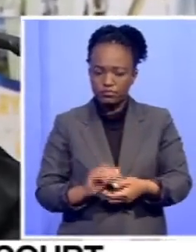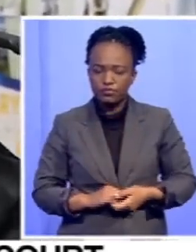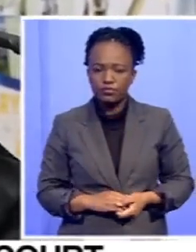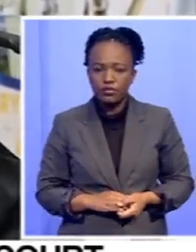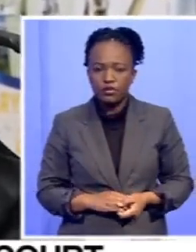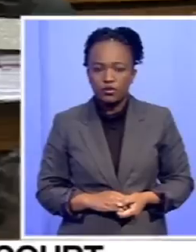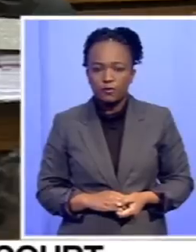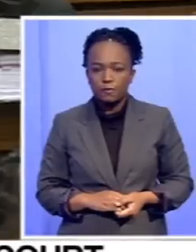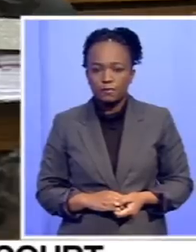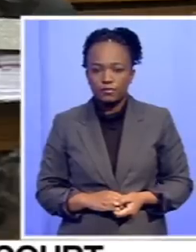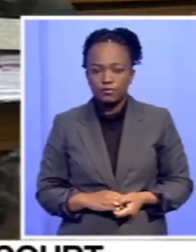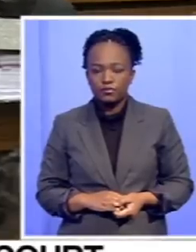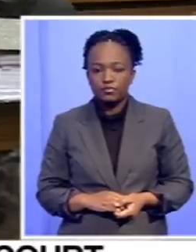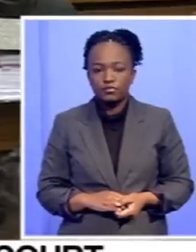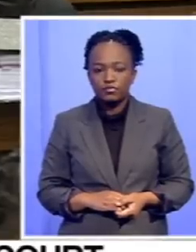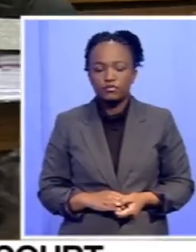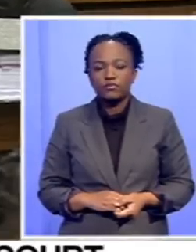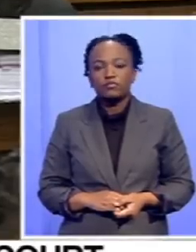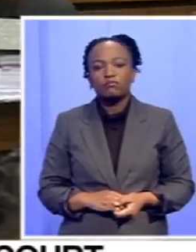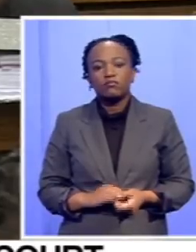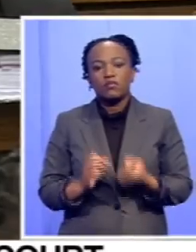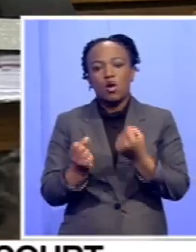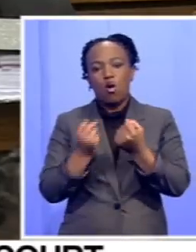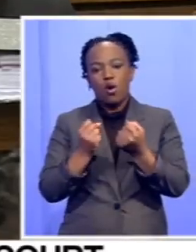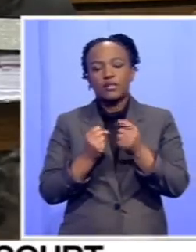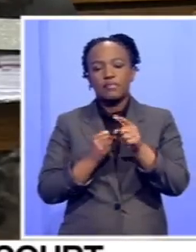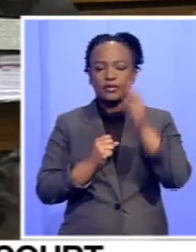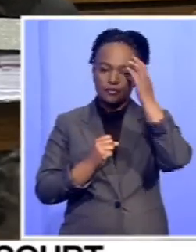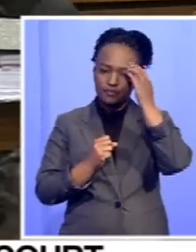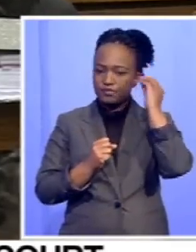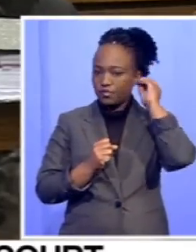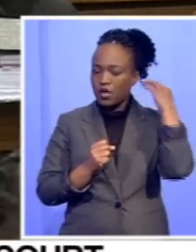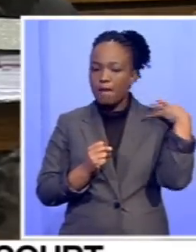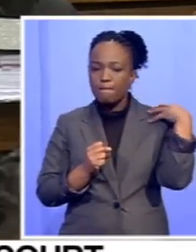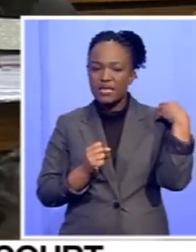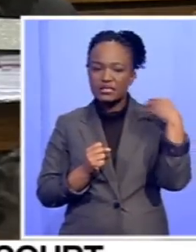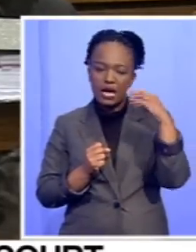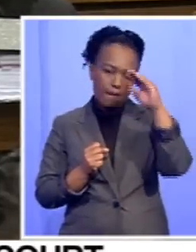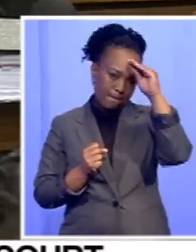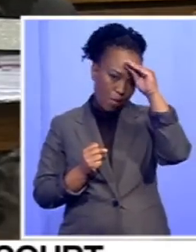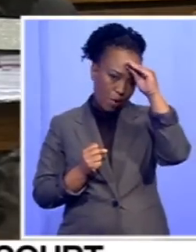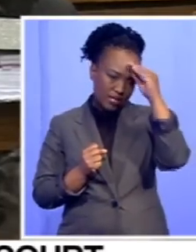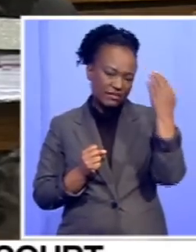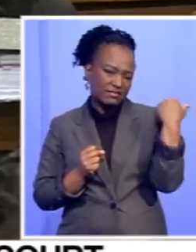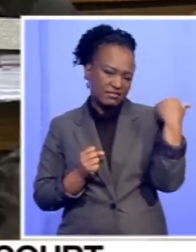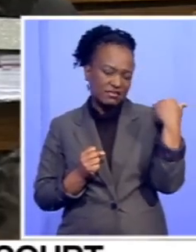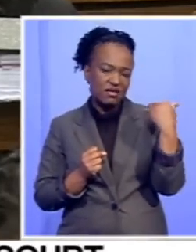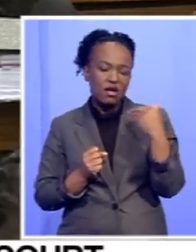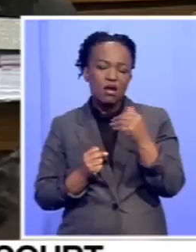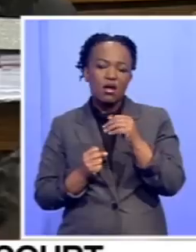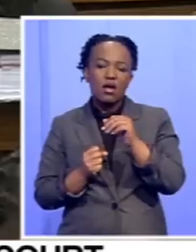I refer this honorable court to Bennett versus the Minister of Police, 1983 ALL SA 817C,